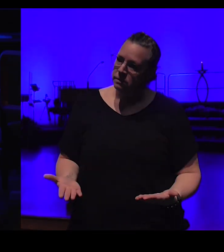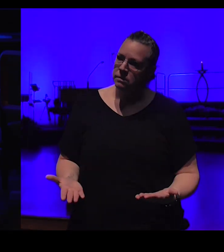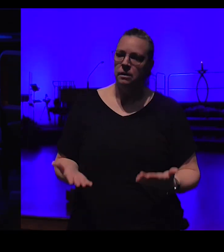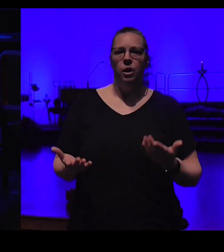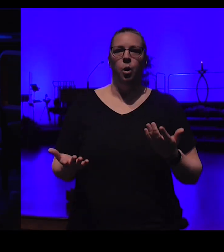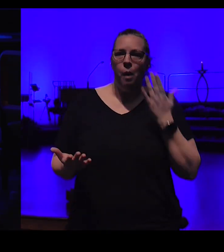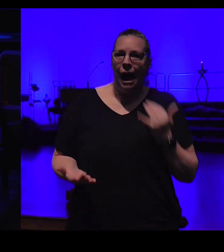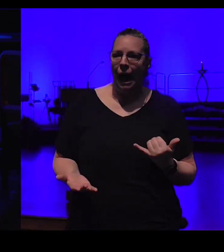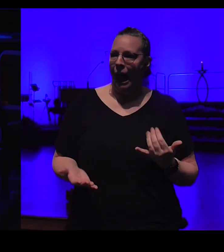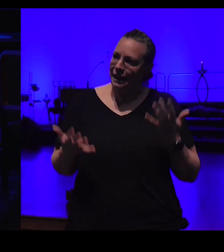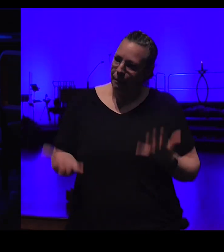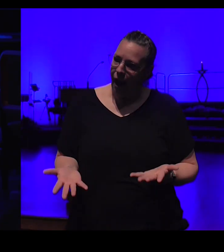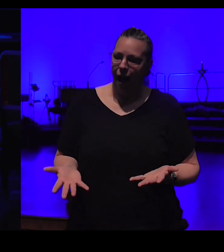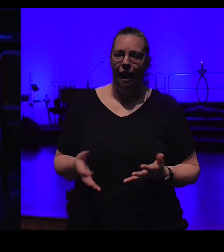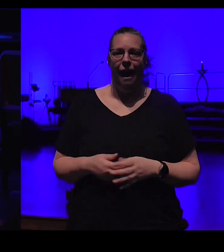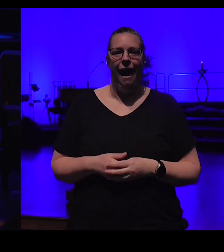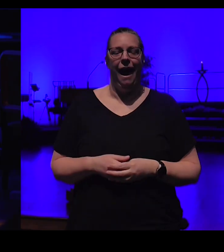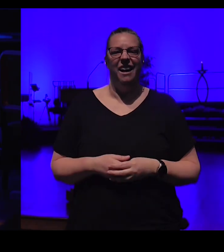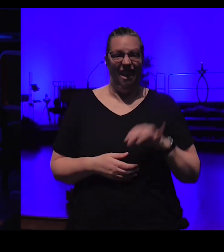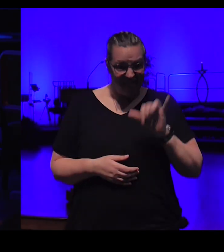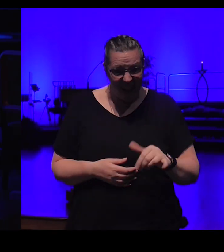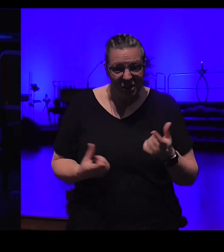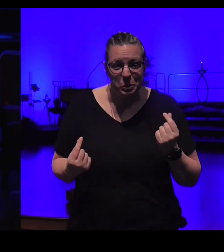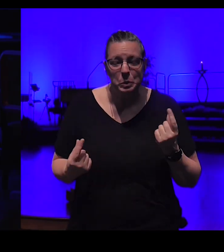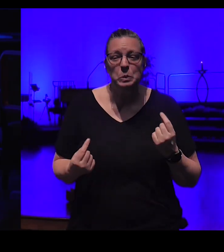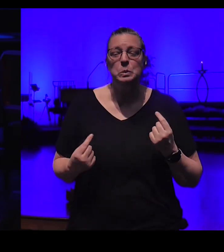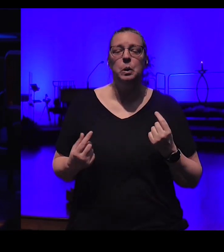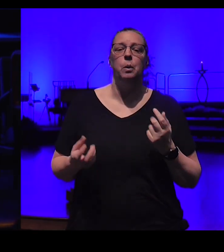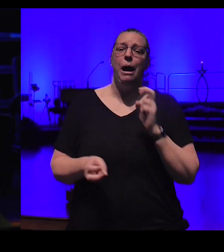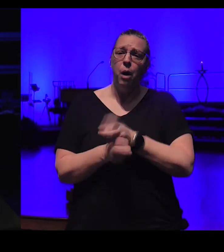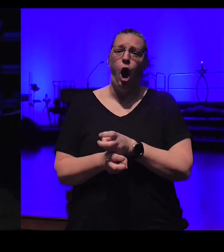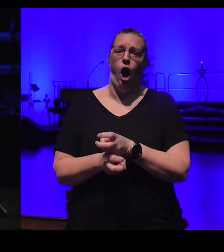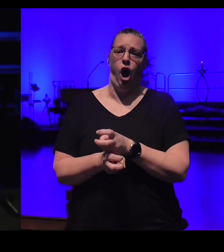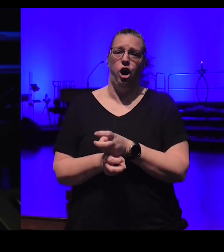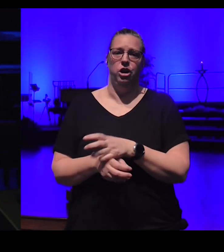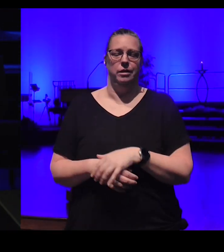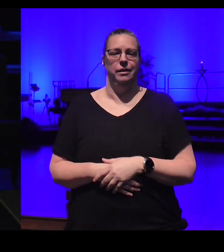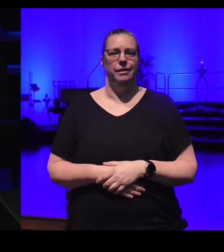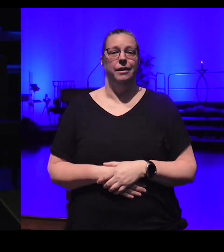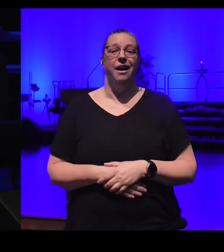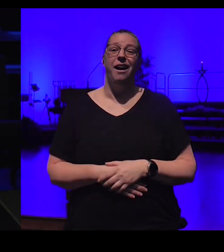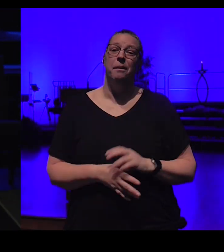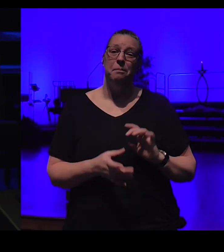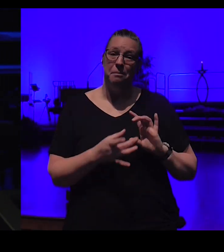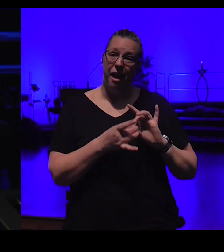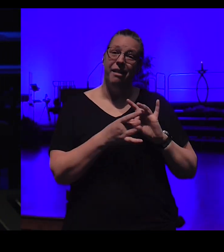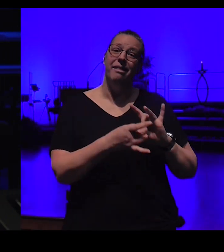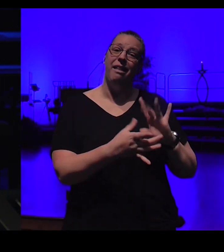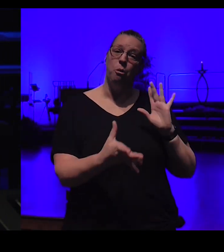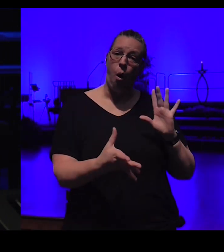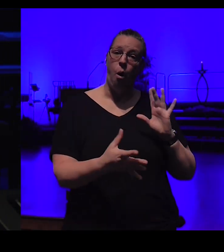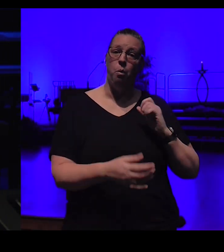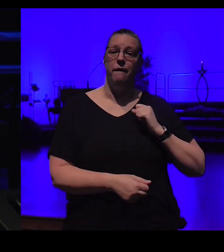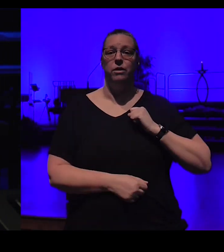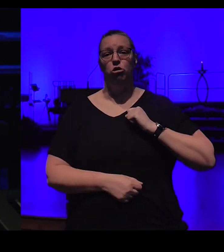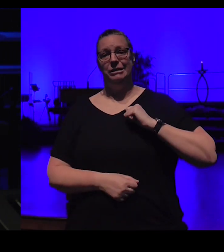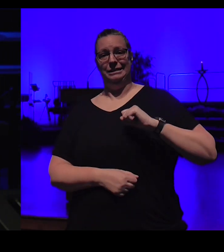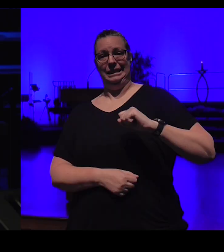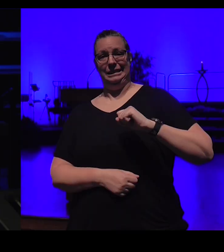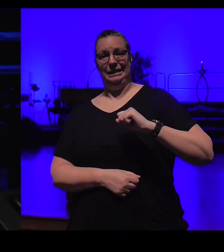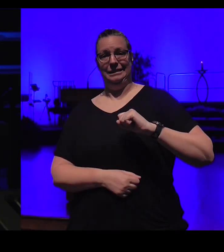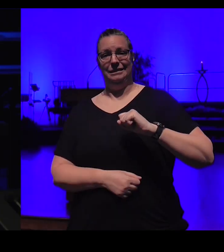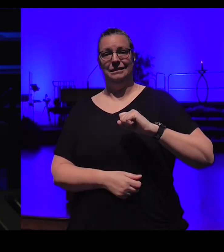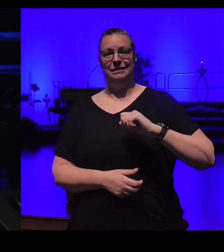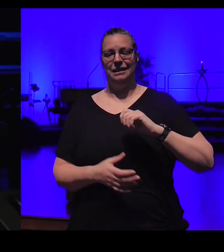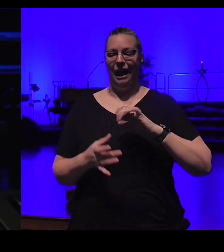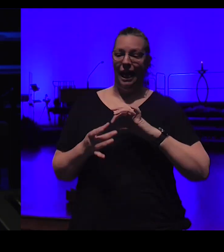Again? That's what I have to do?" How hard it is to let go of our resistance, to let go